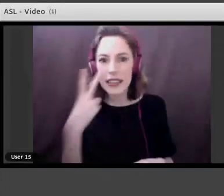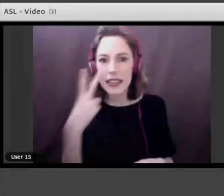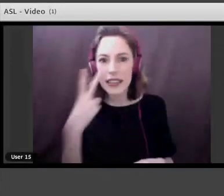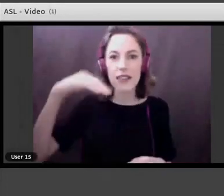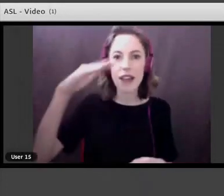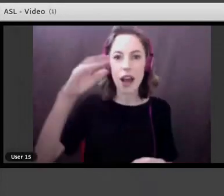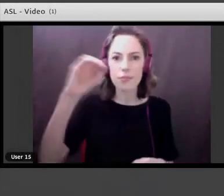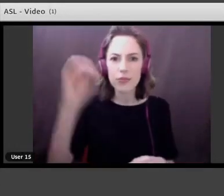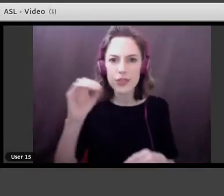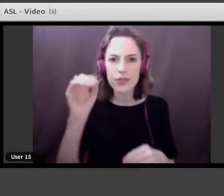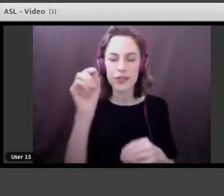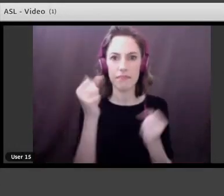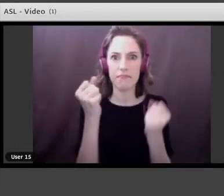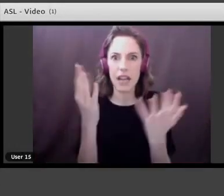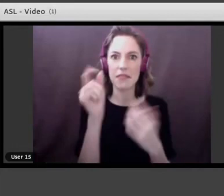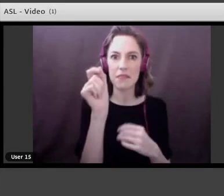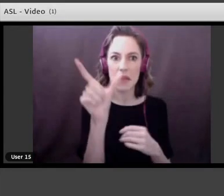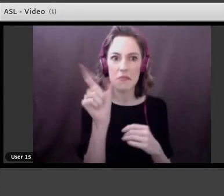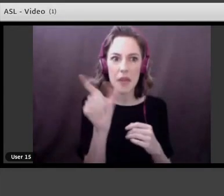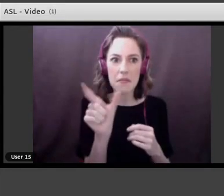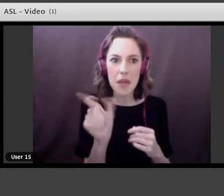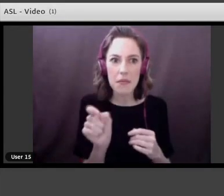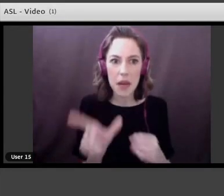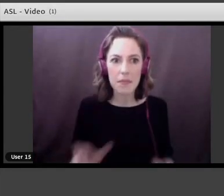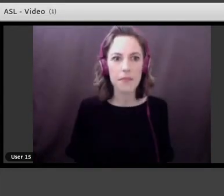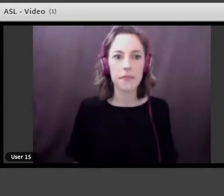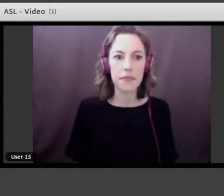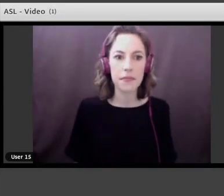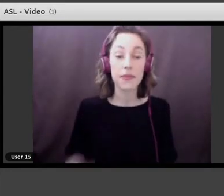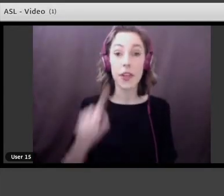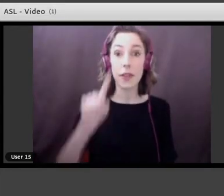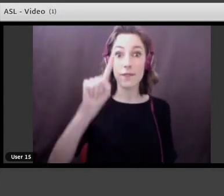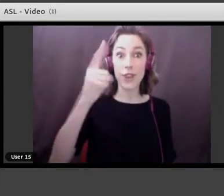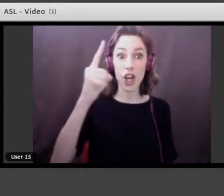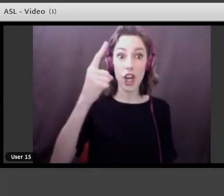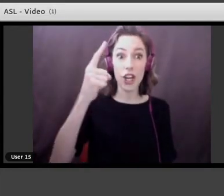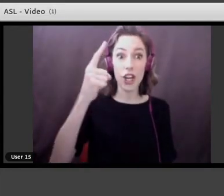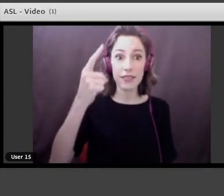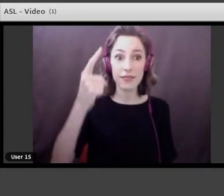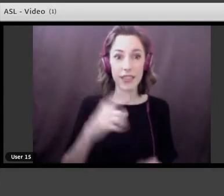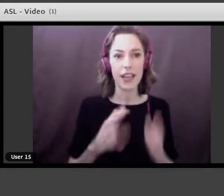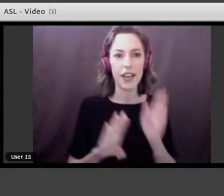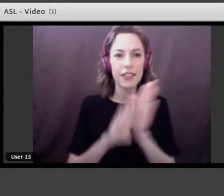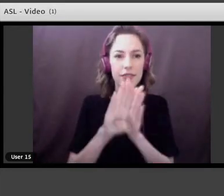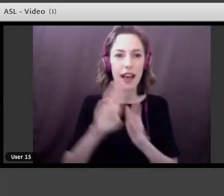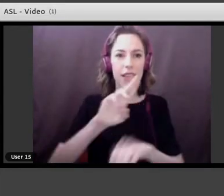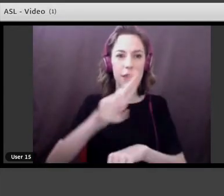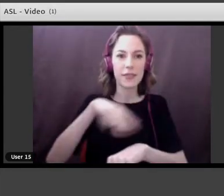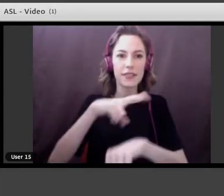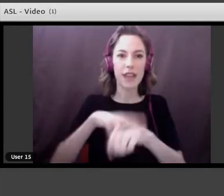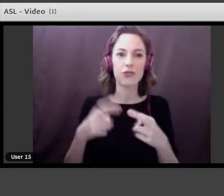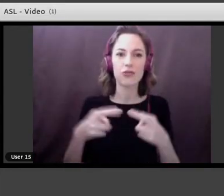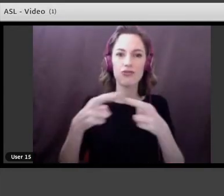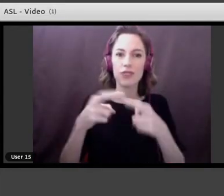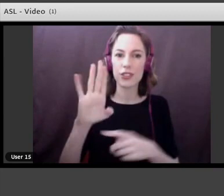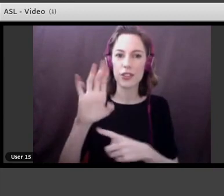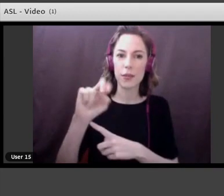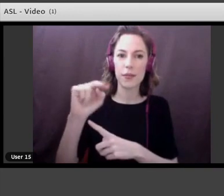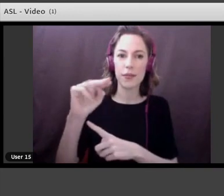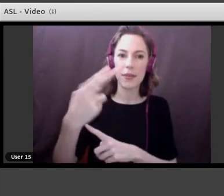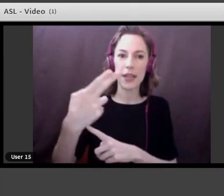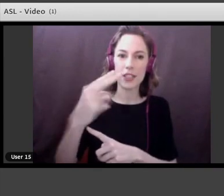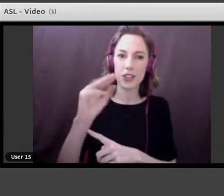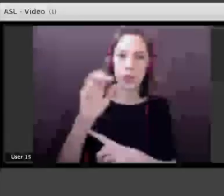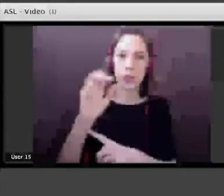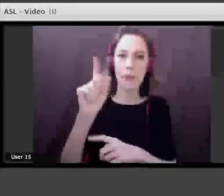develop national and regional benchmarks and prevalence rates, document disability gaps, and monitor progress across